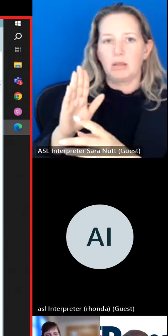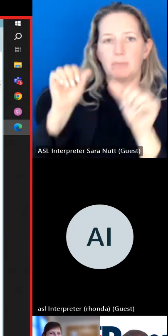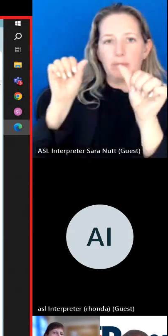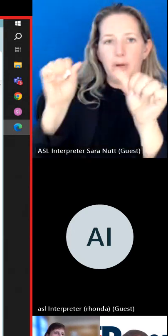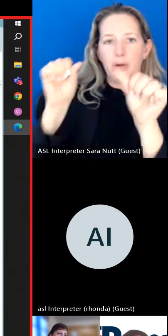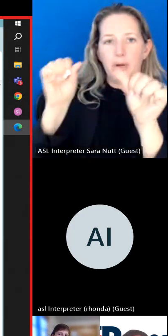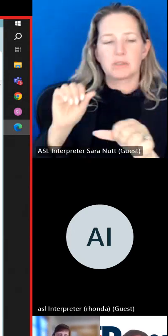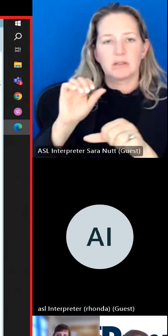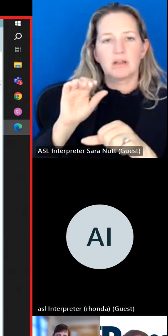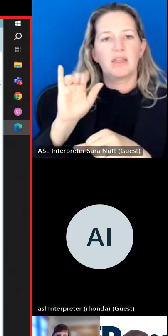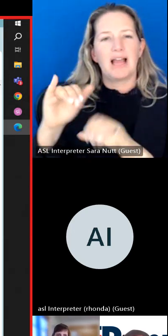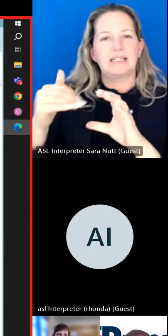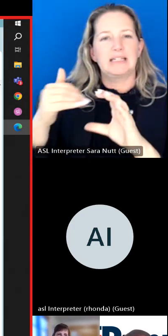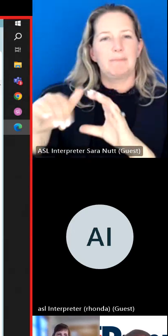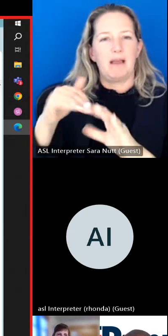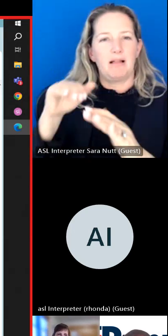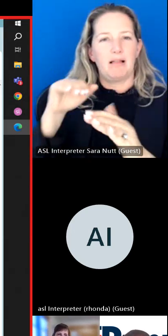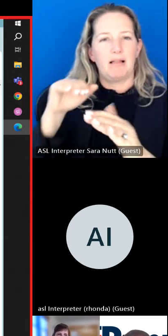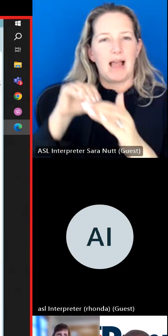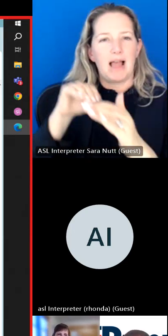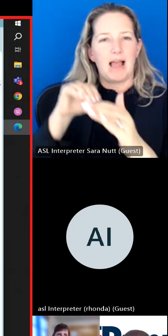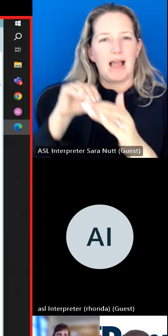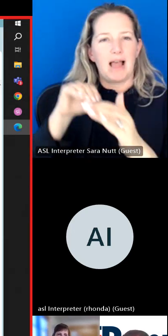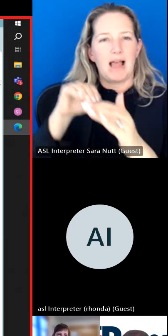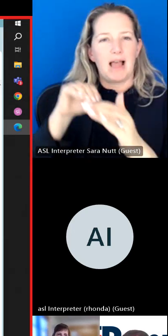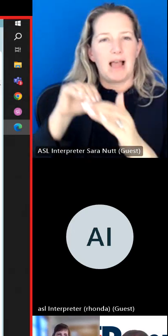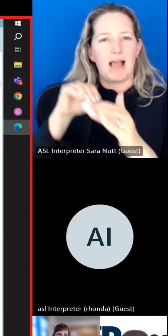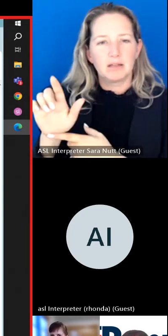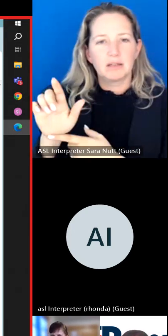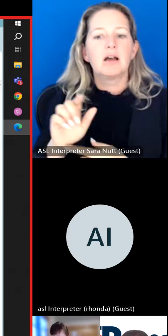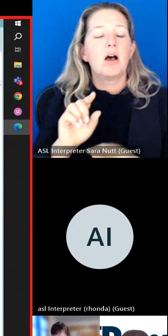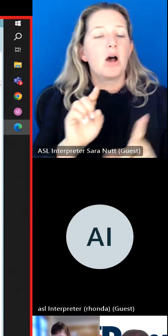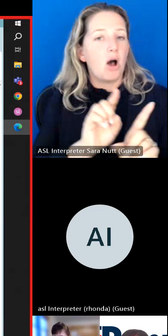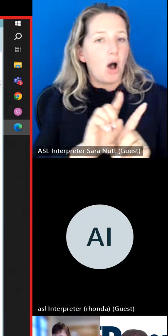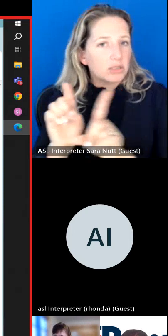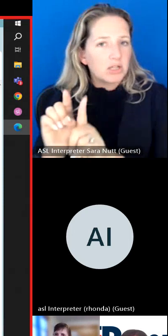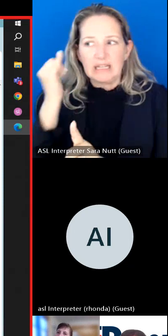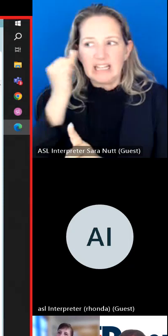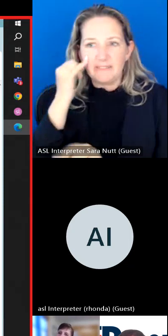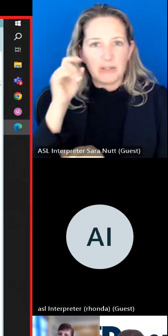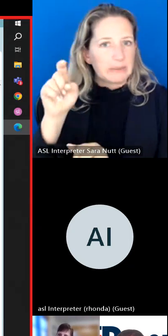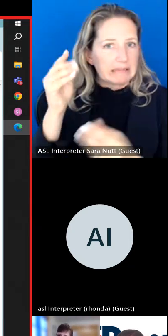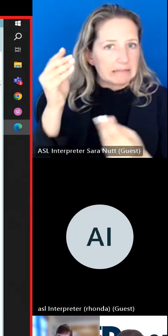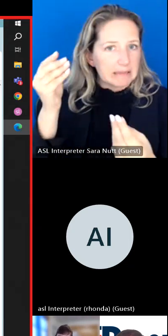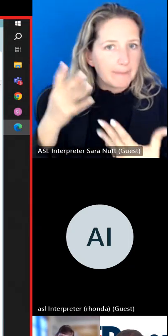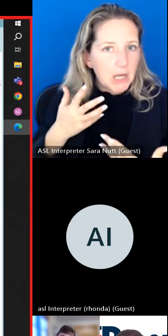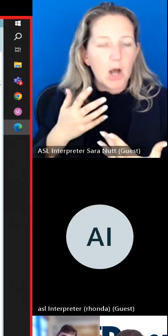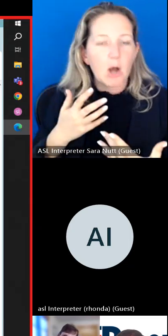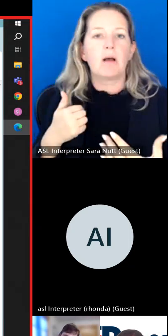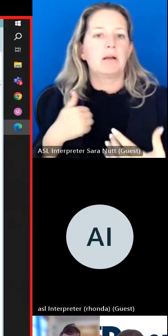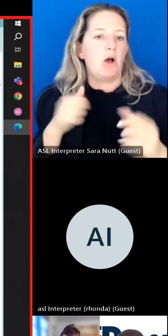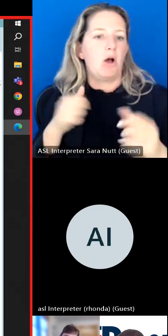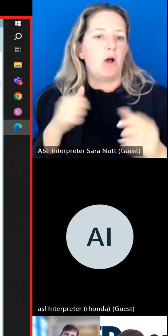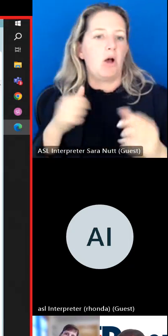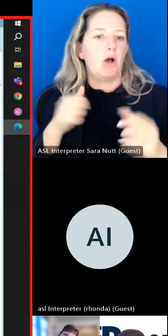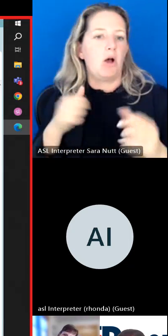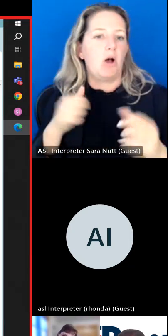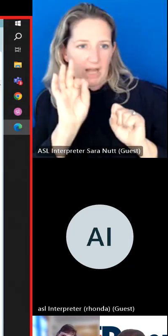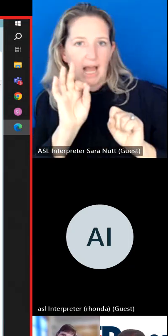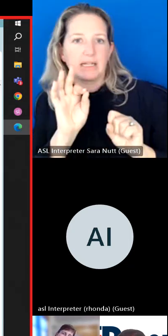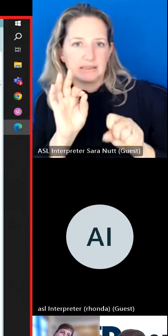you need it from me, just let me know. It is also on the presentation and agendas page, which you can find here. I will drop